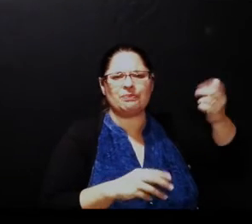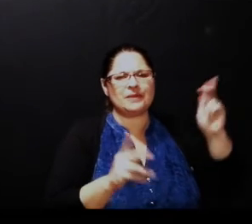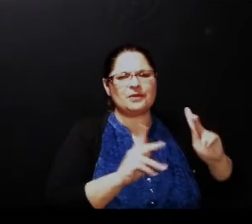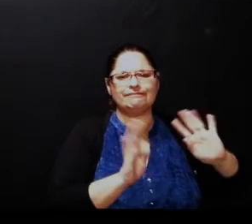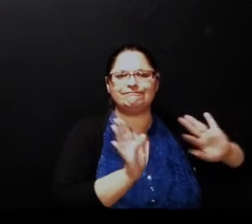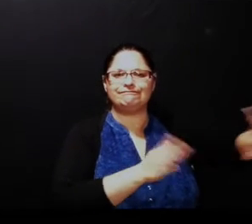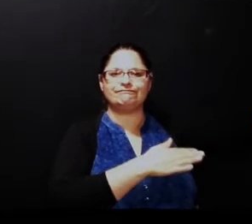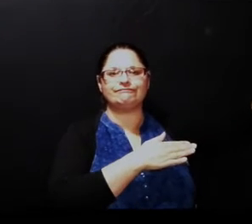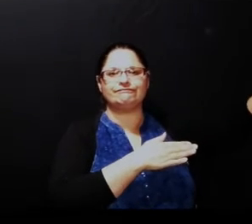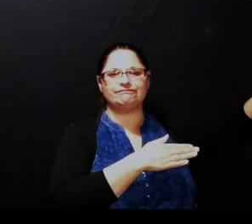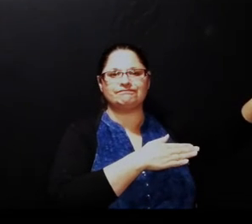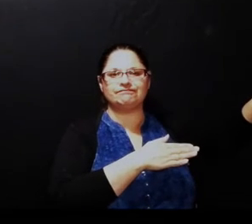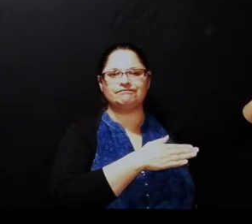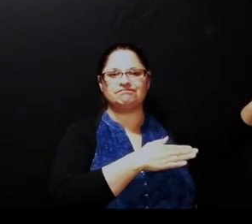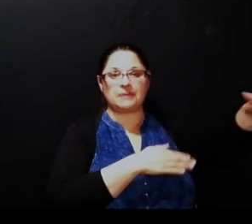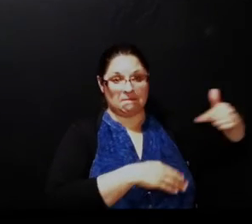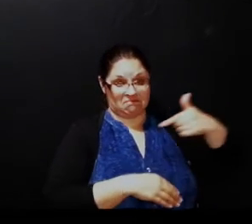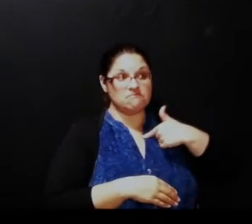want my way.